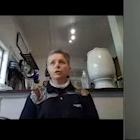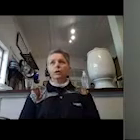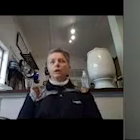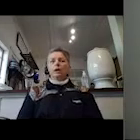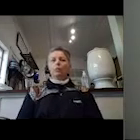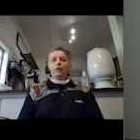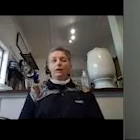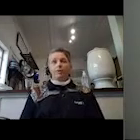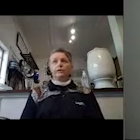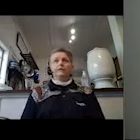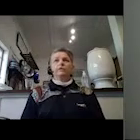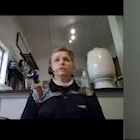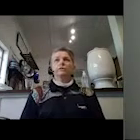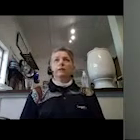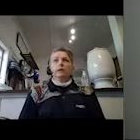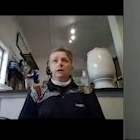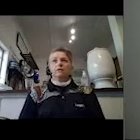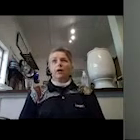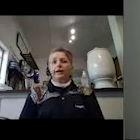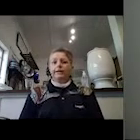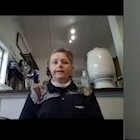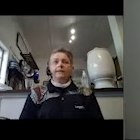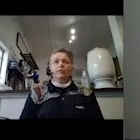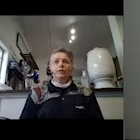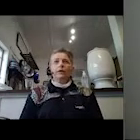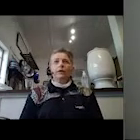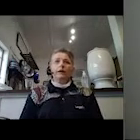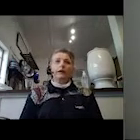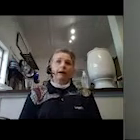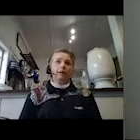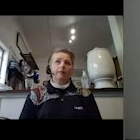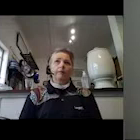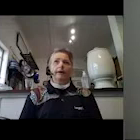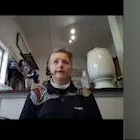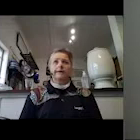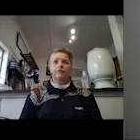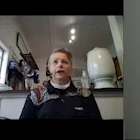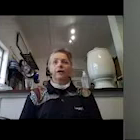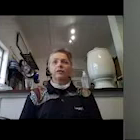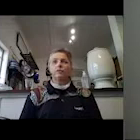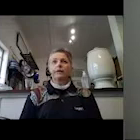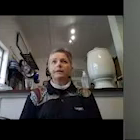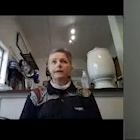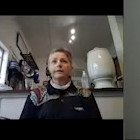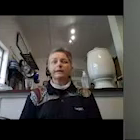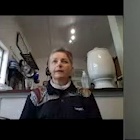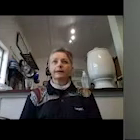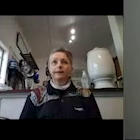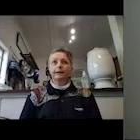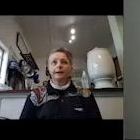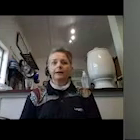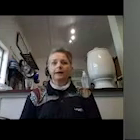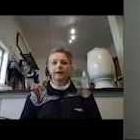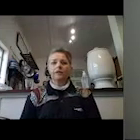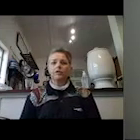do with their personal finances, with their income, and if they have too many debts and things